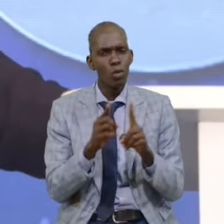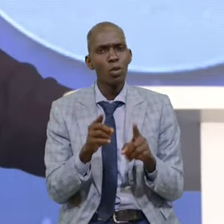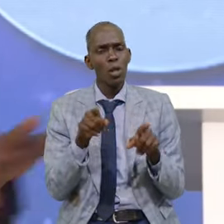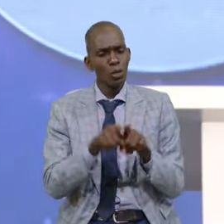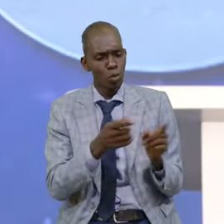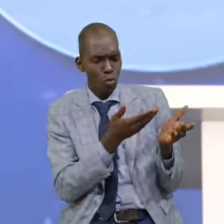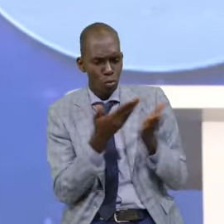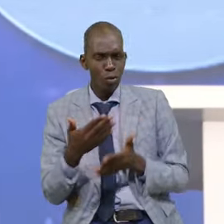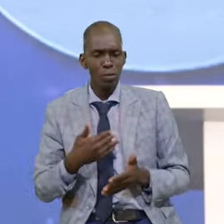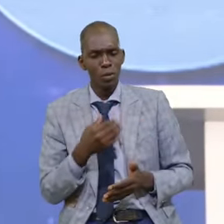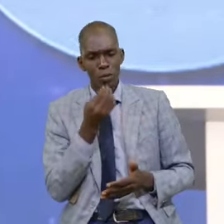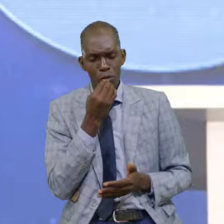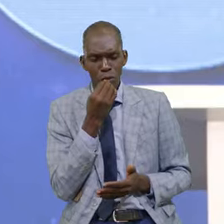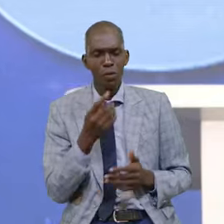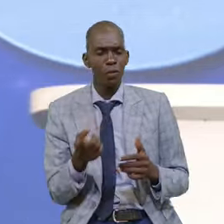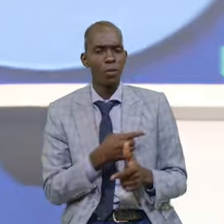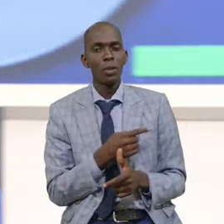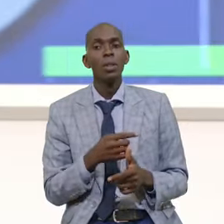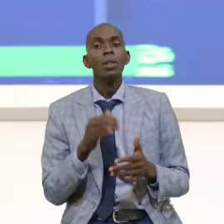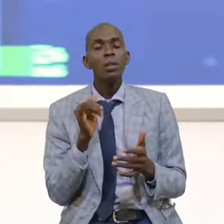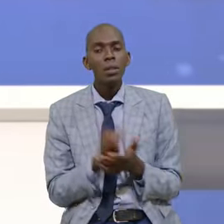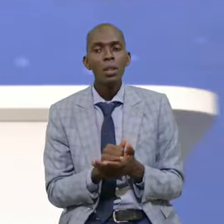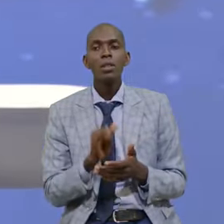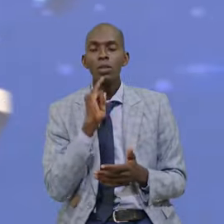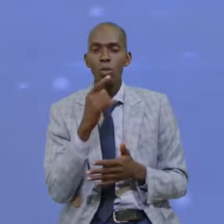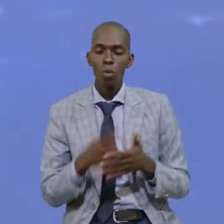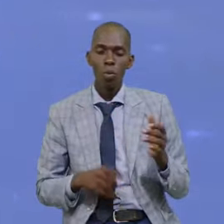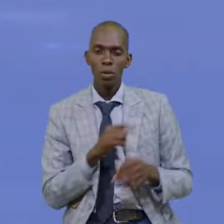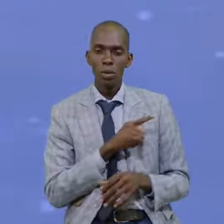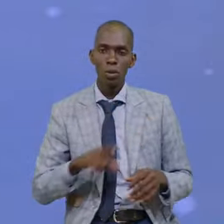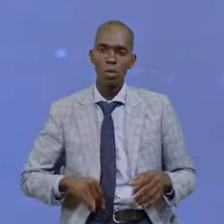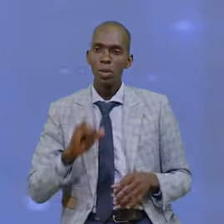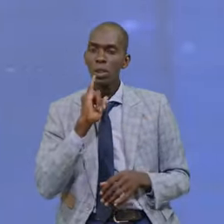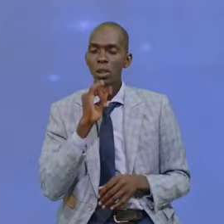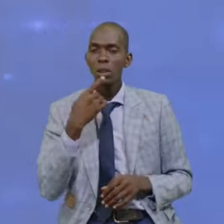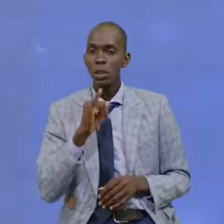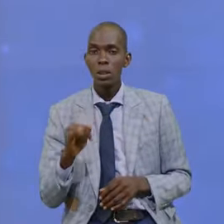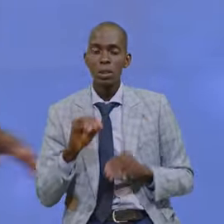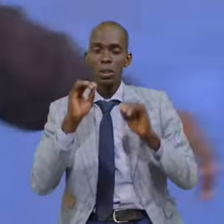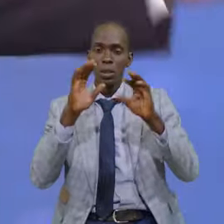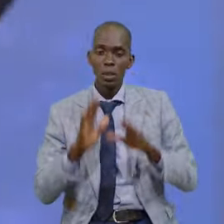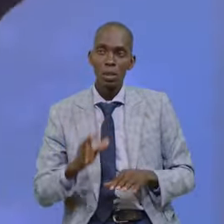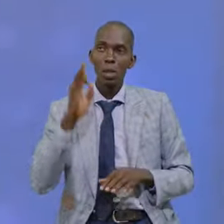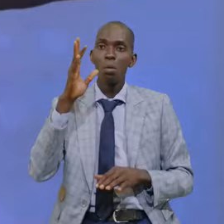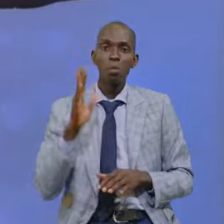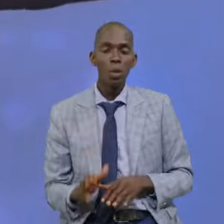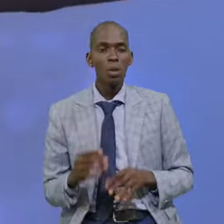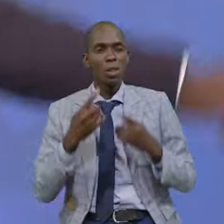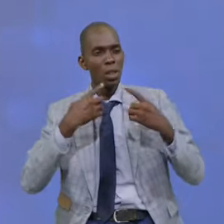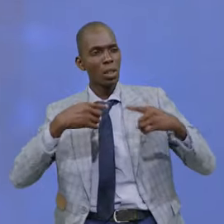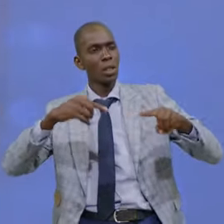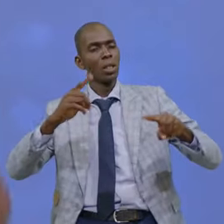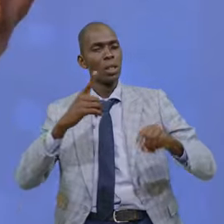food to the table? That's what the Lord is saying. We preachers and we pastors and we who declare the goodness